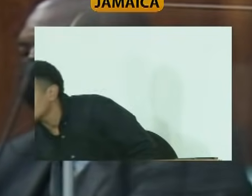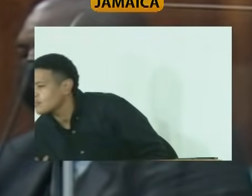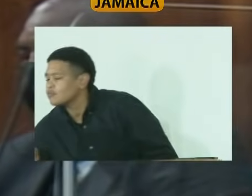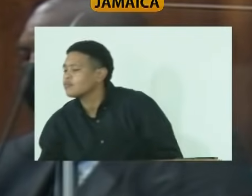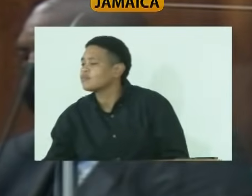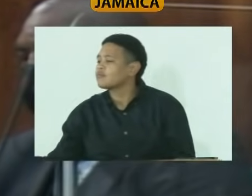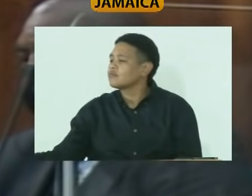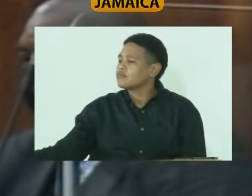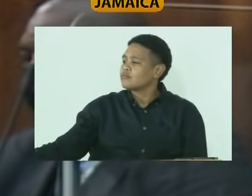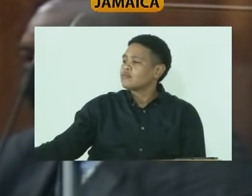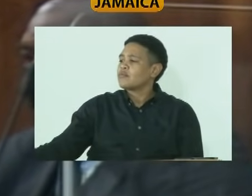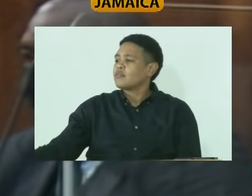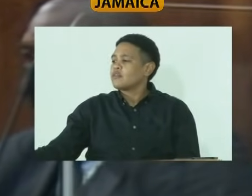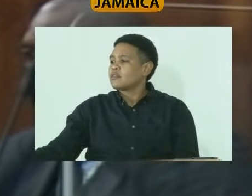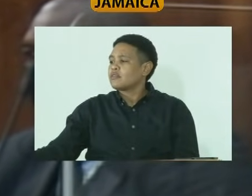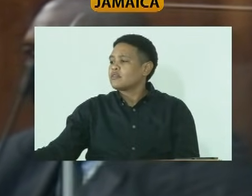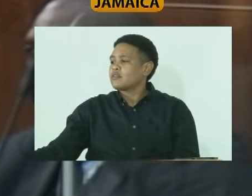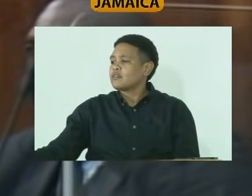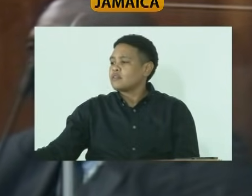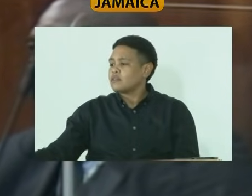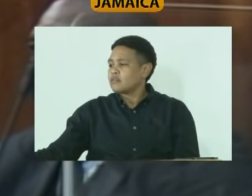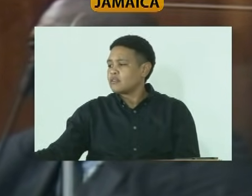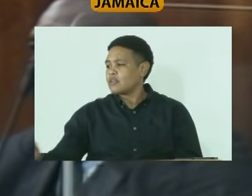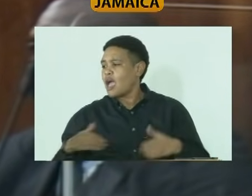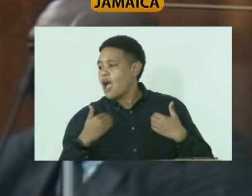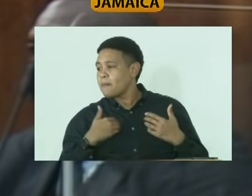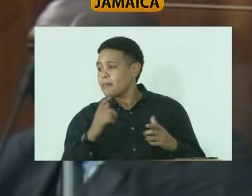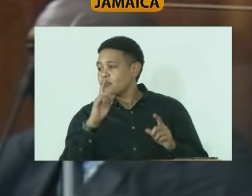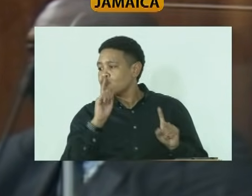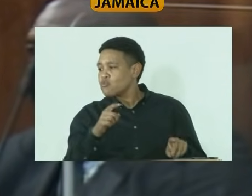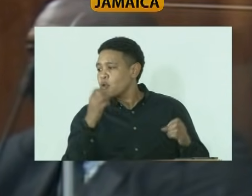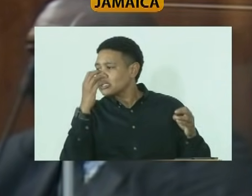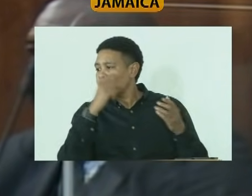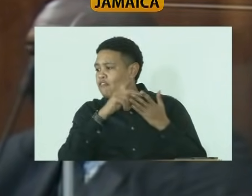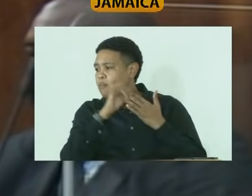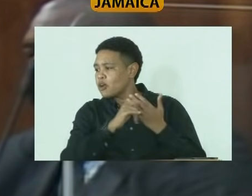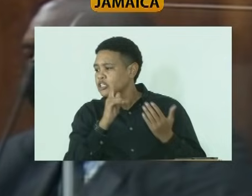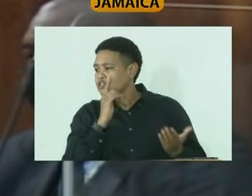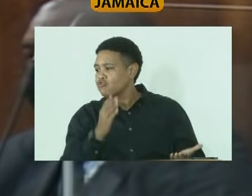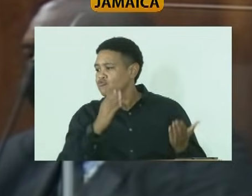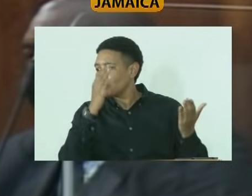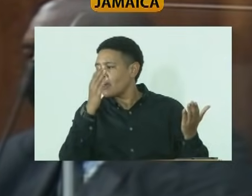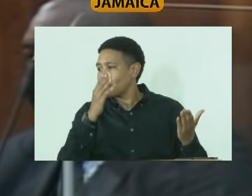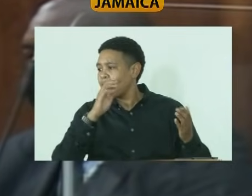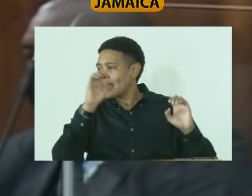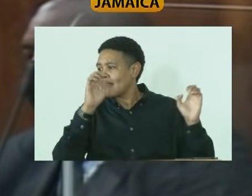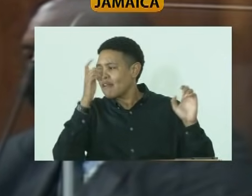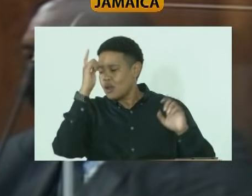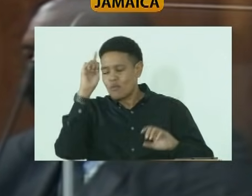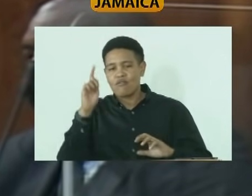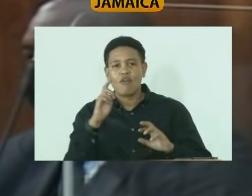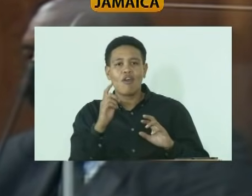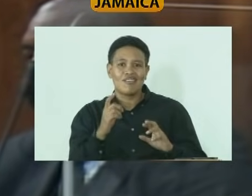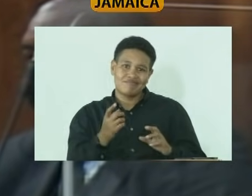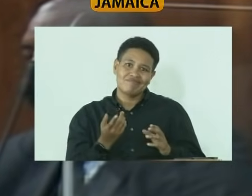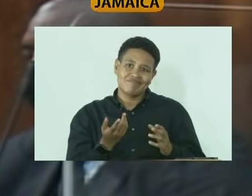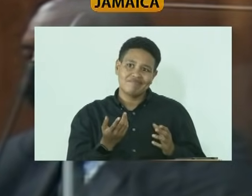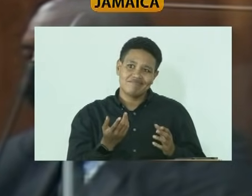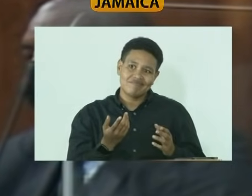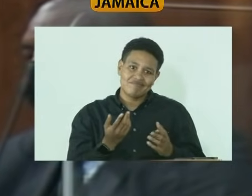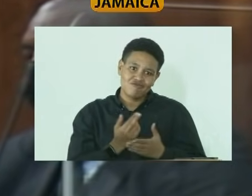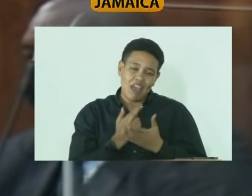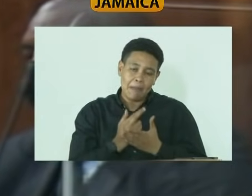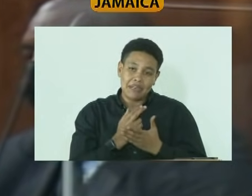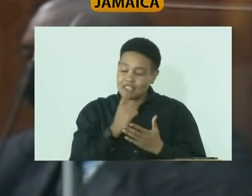recommended and evaluated for full rehabilitation. They are currently at the project procurement phase and,